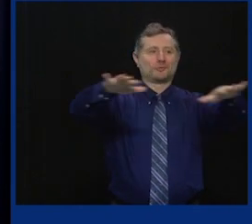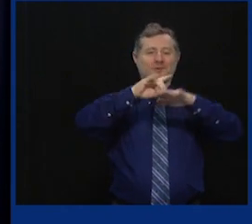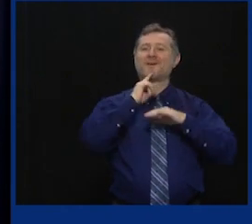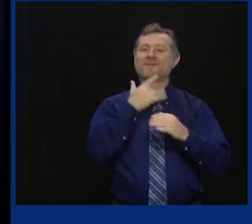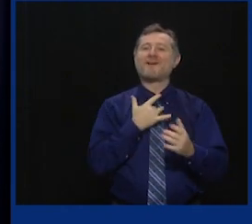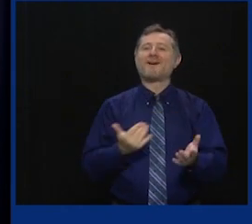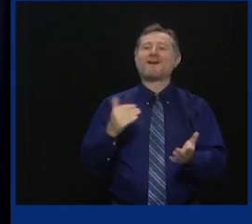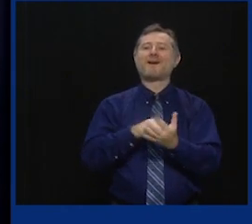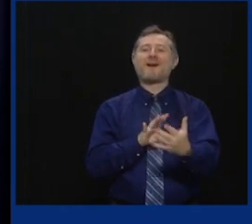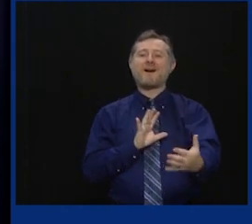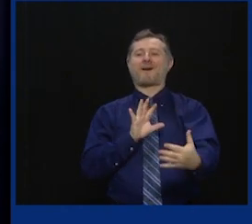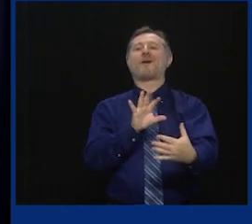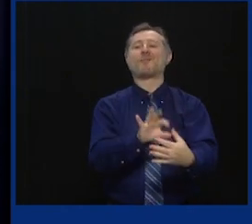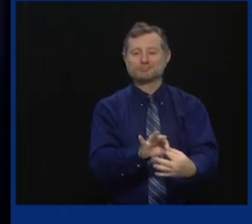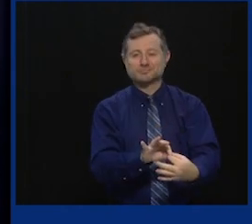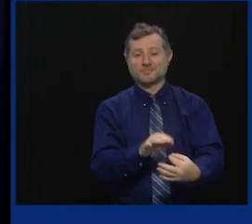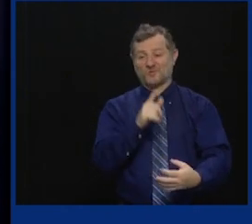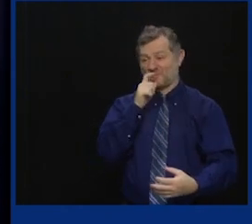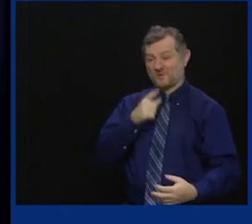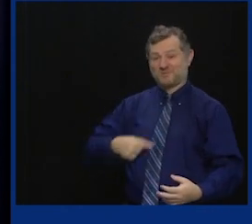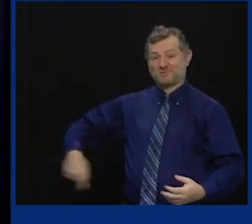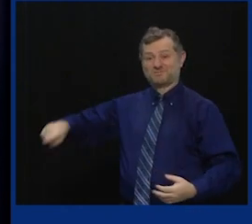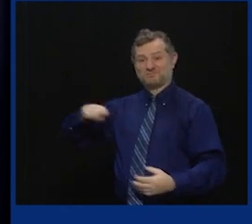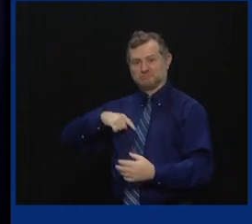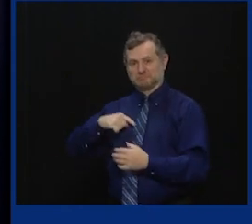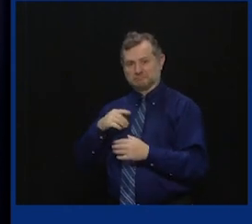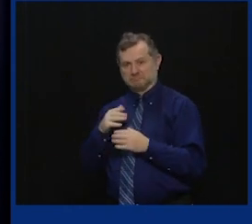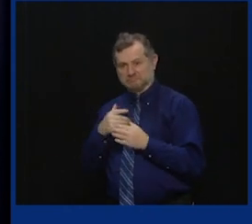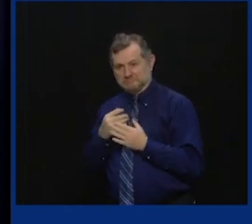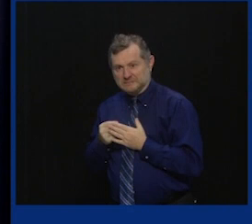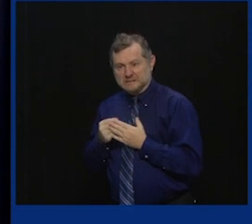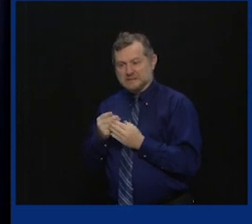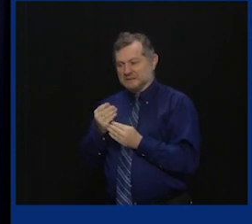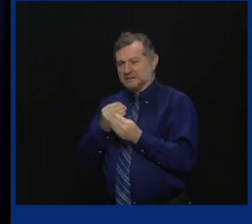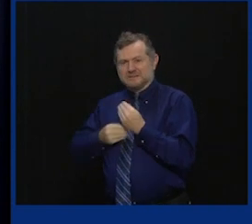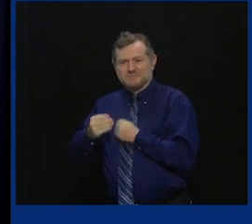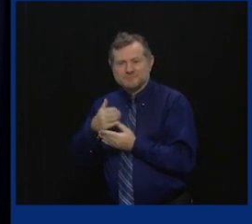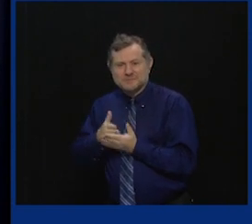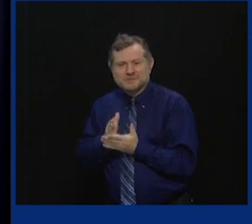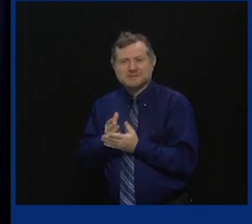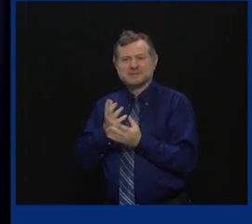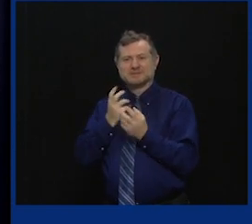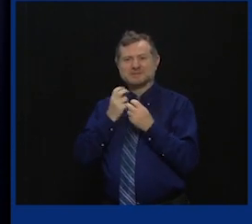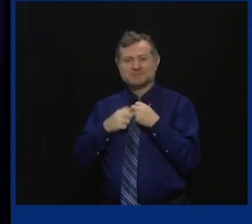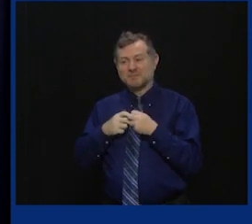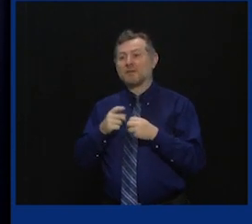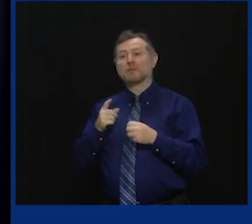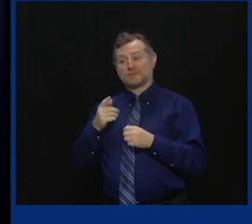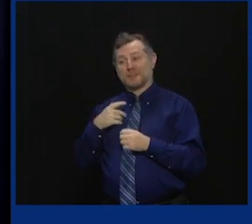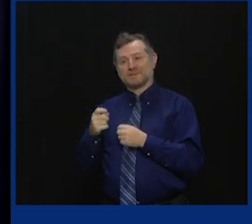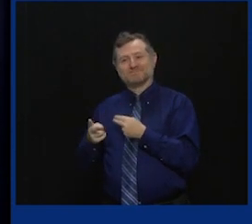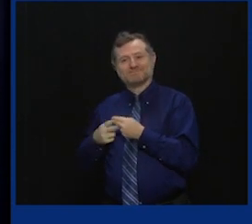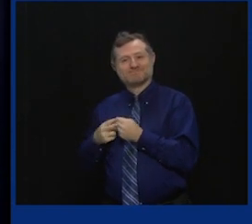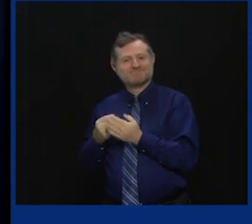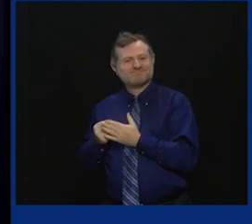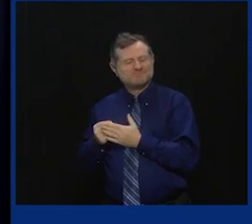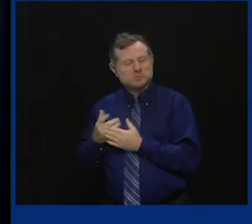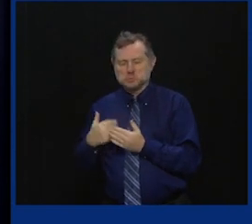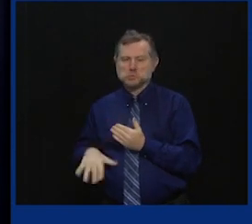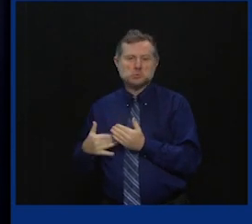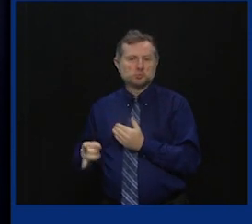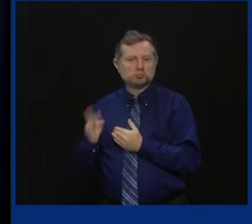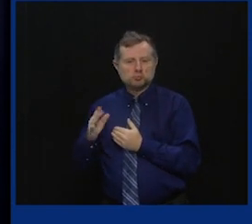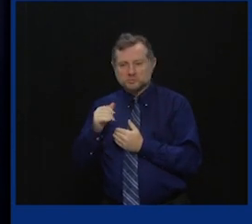certainly find myself in that category as we deal with the major budget. That also saves money, and that is why there's a lot of support